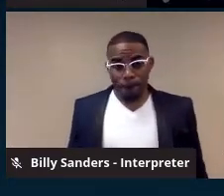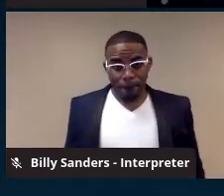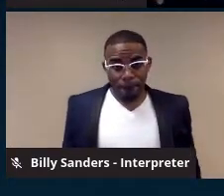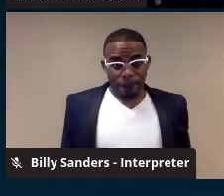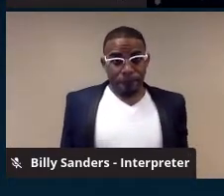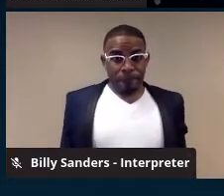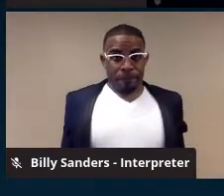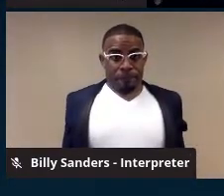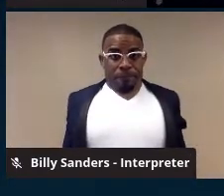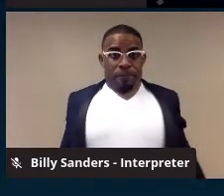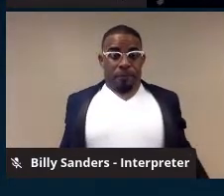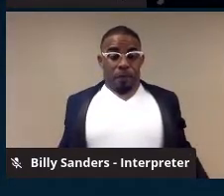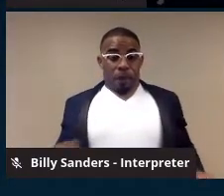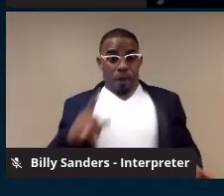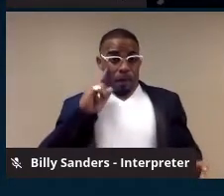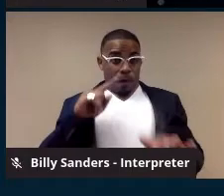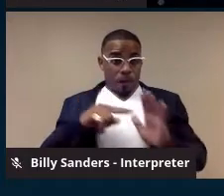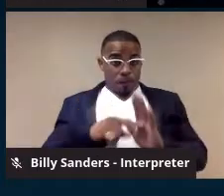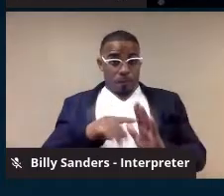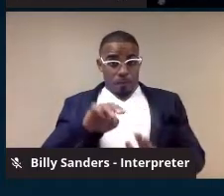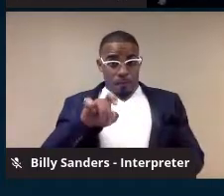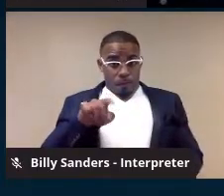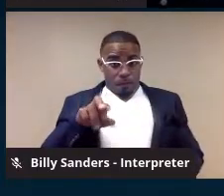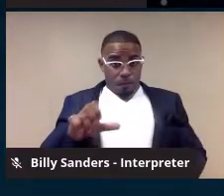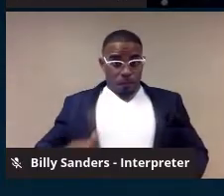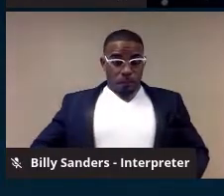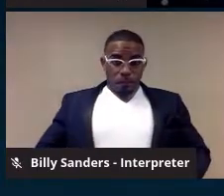run this in IIS Express,